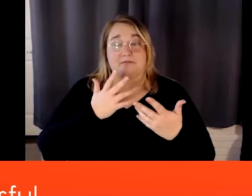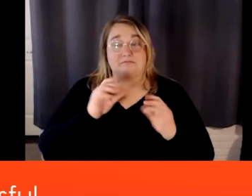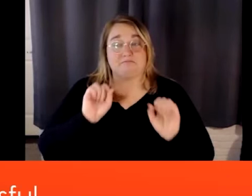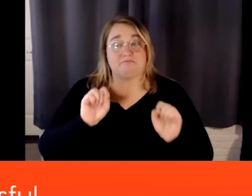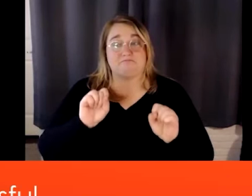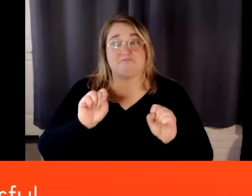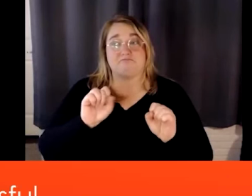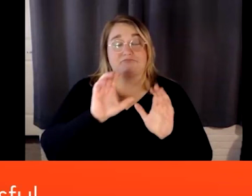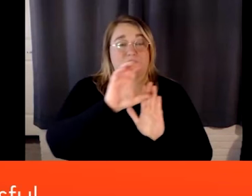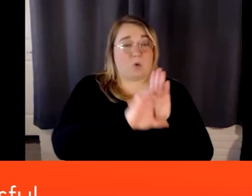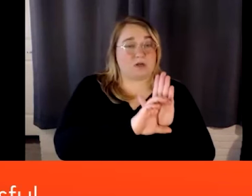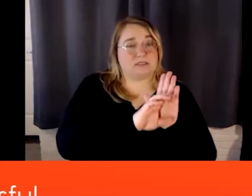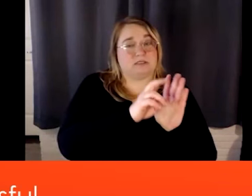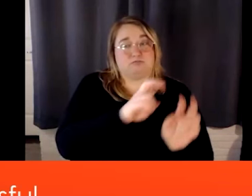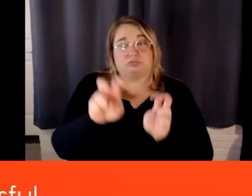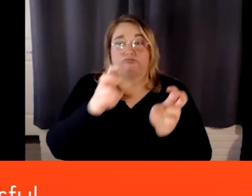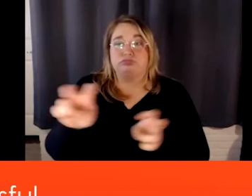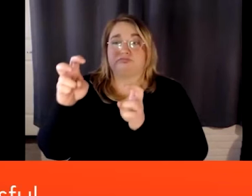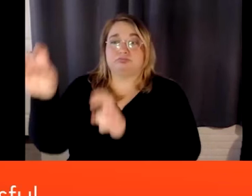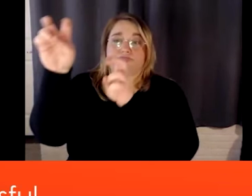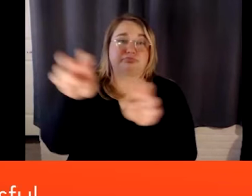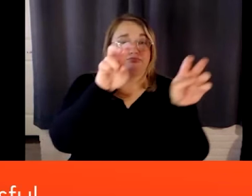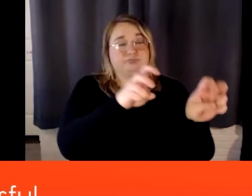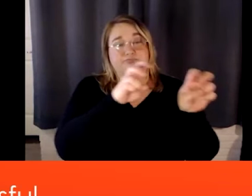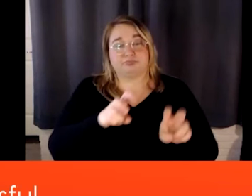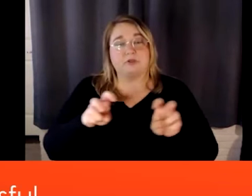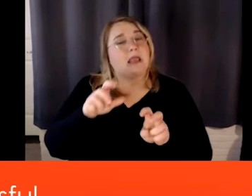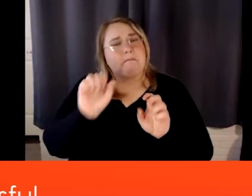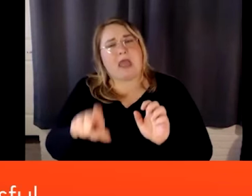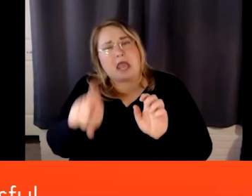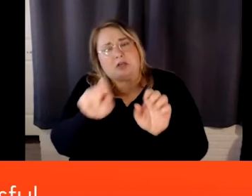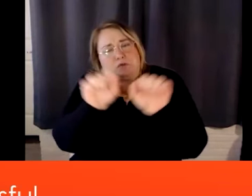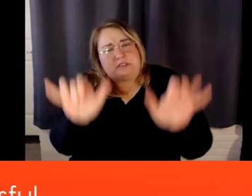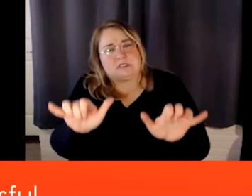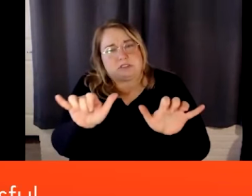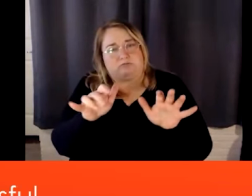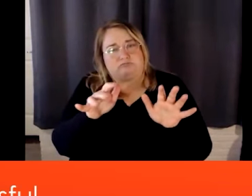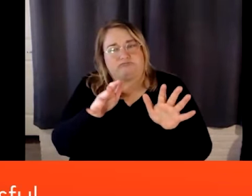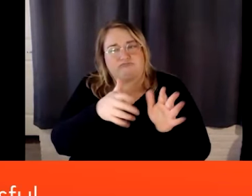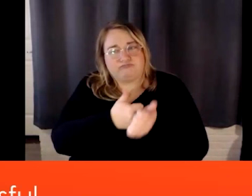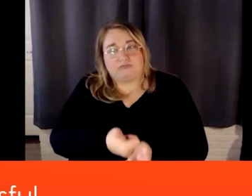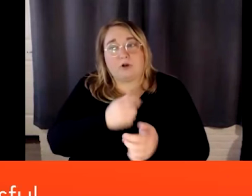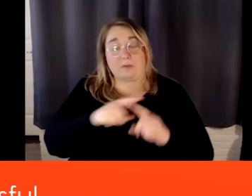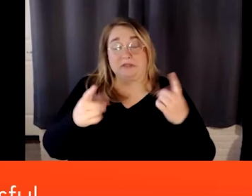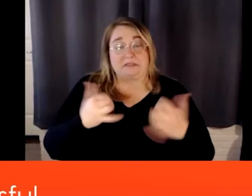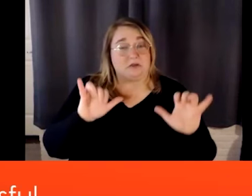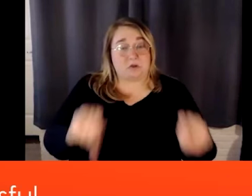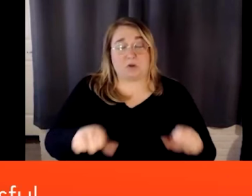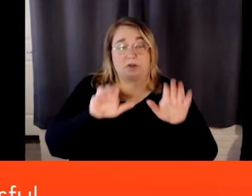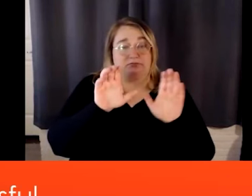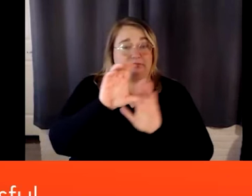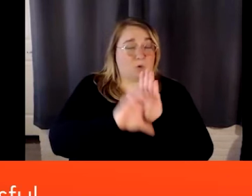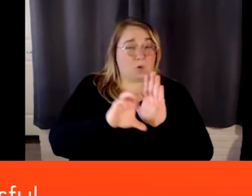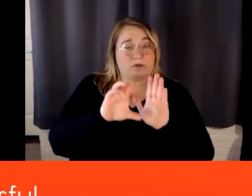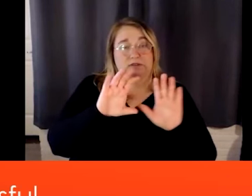work through a system, but I could go from course to course to course. And ultimately what I discovered was I was able, with